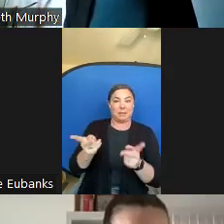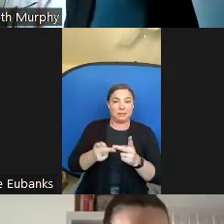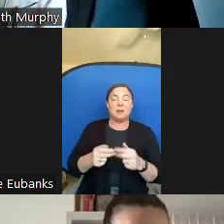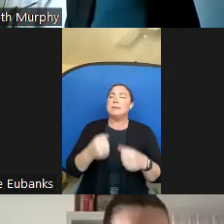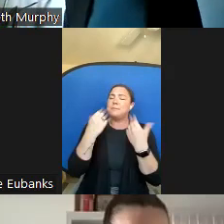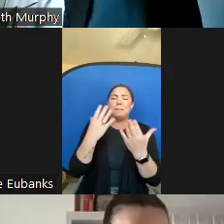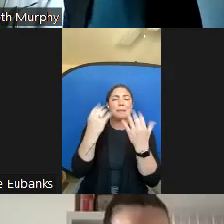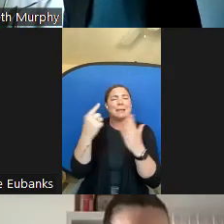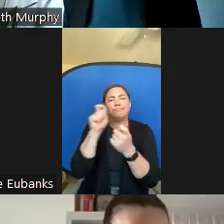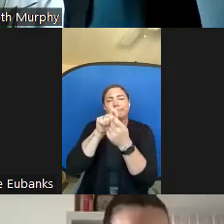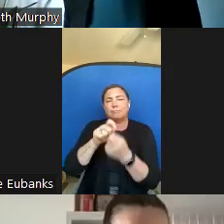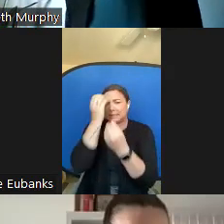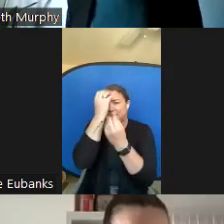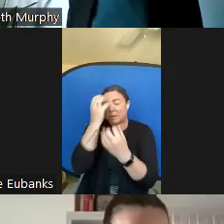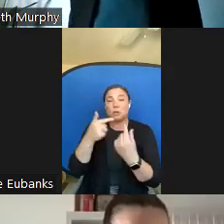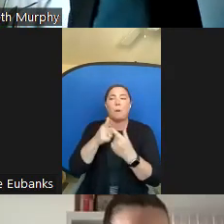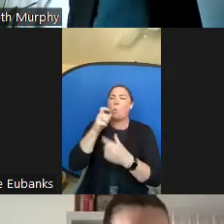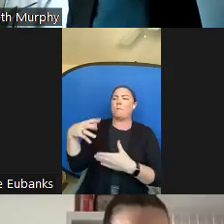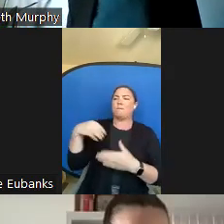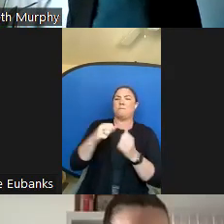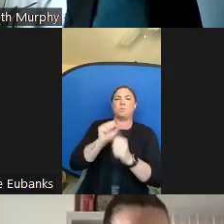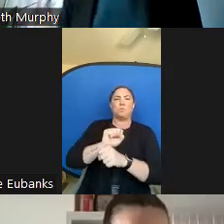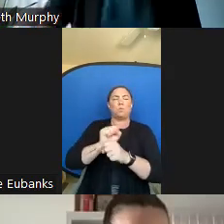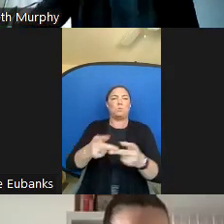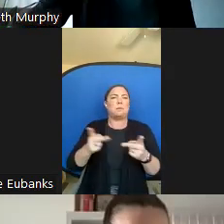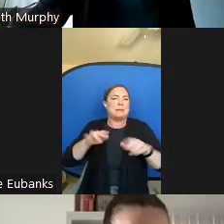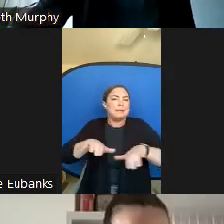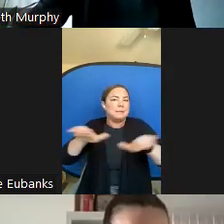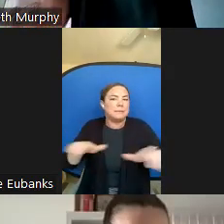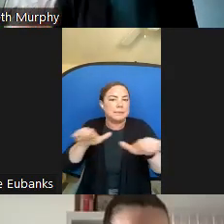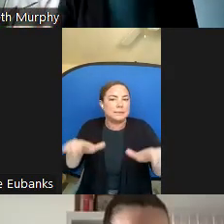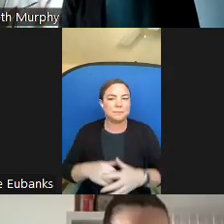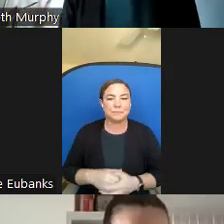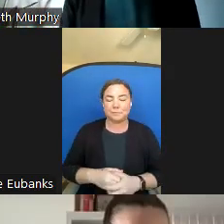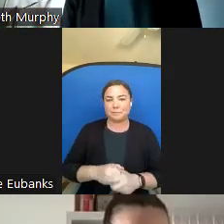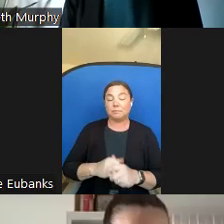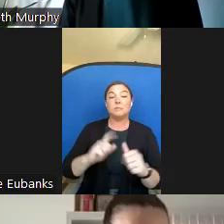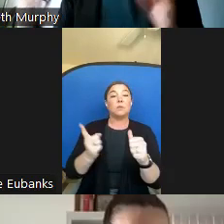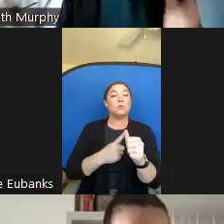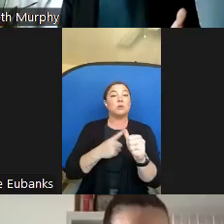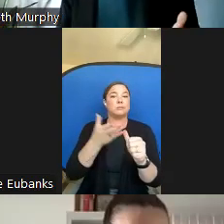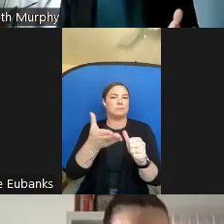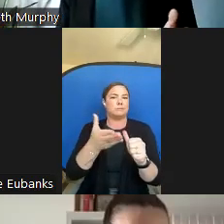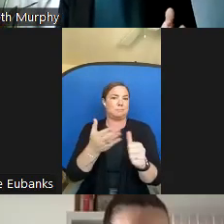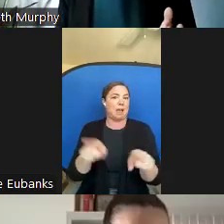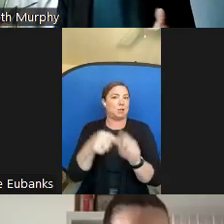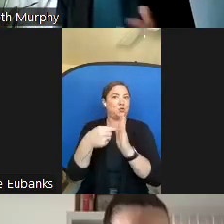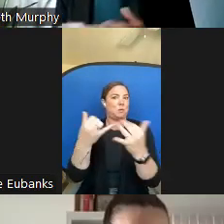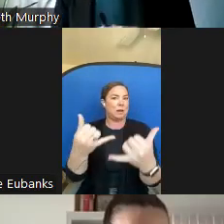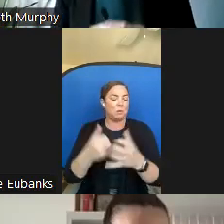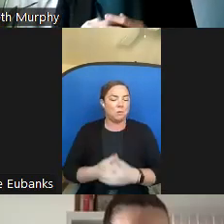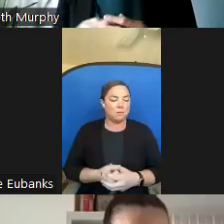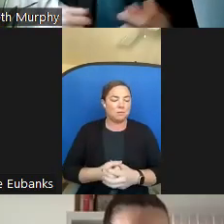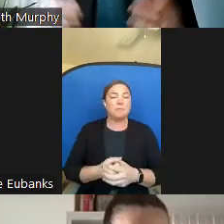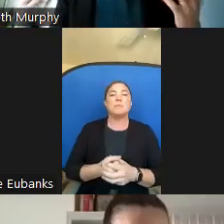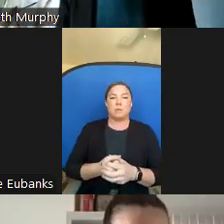the actors that might be involved in workshop activities. First, in this case, we observe that the workshop